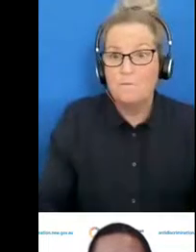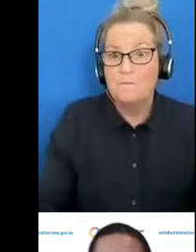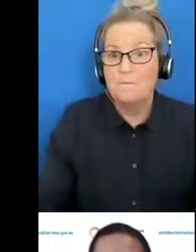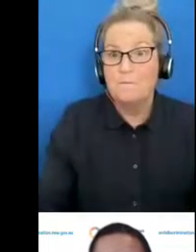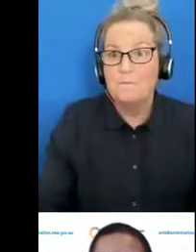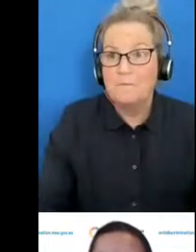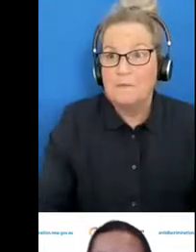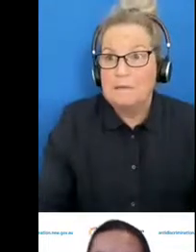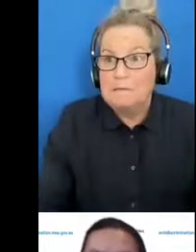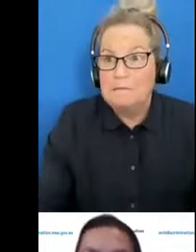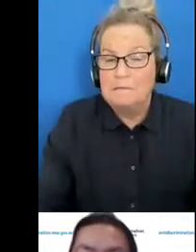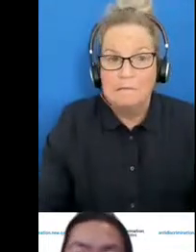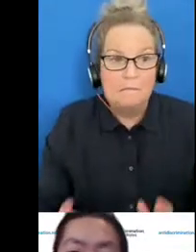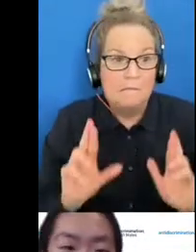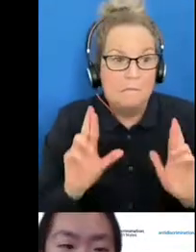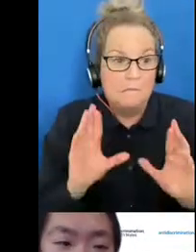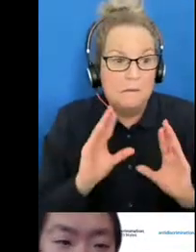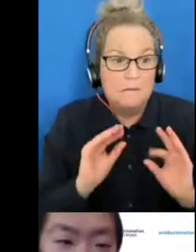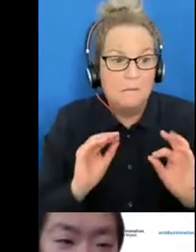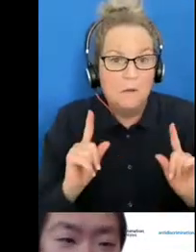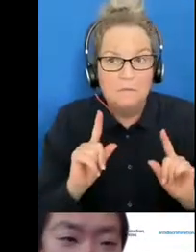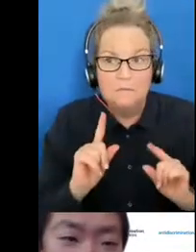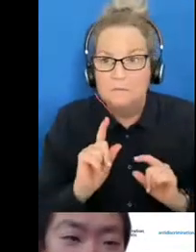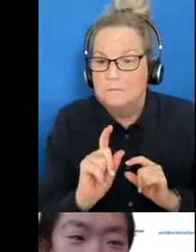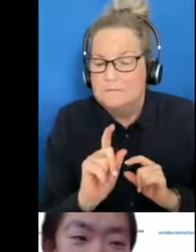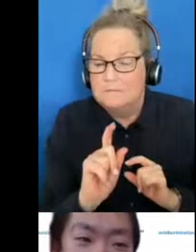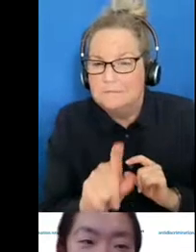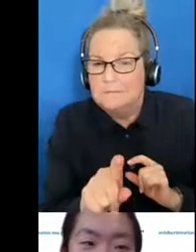Hoping someone's going to play that.